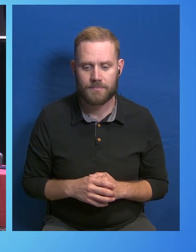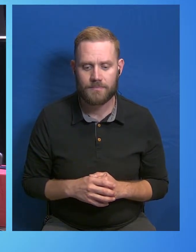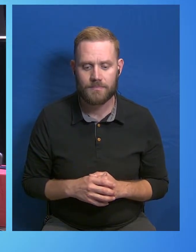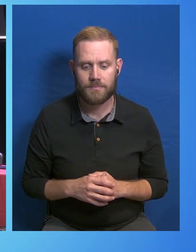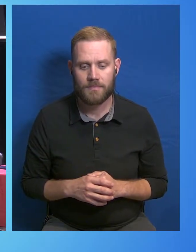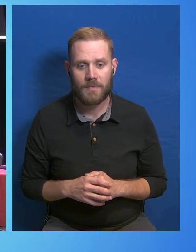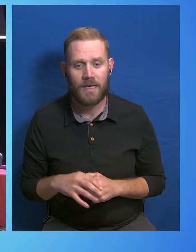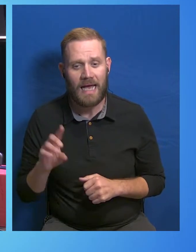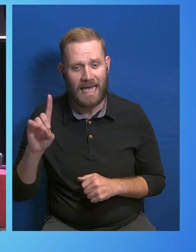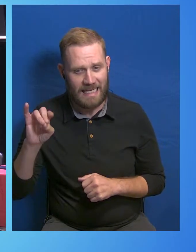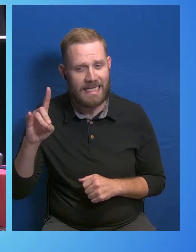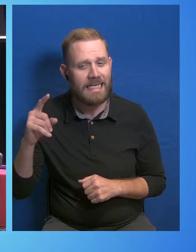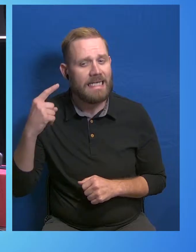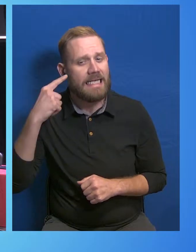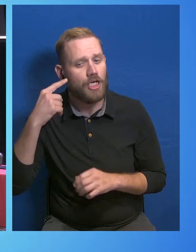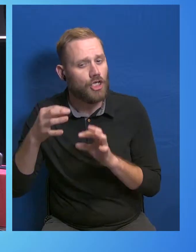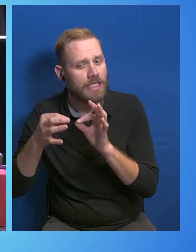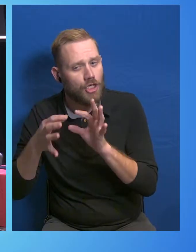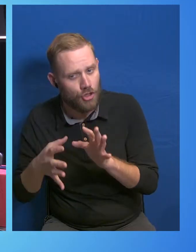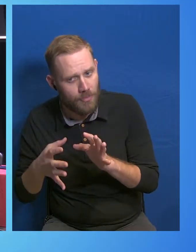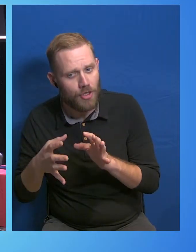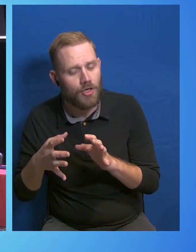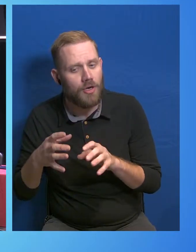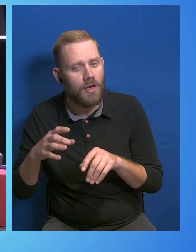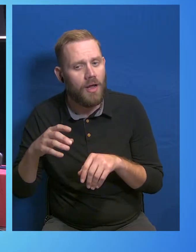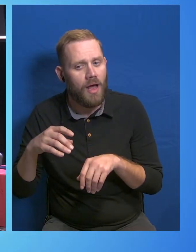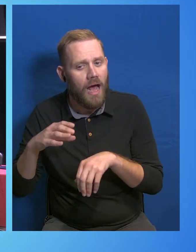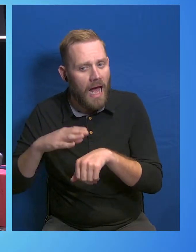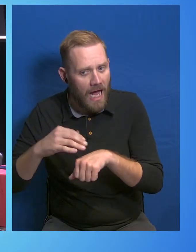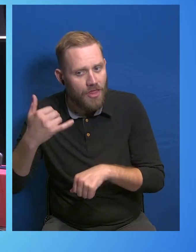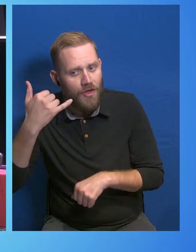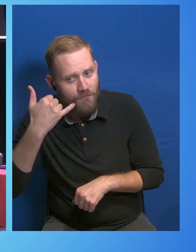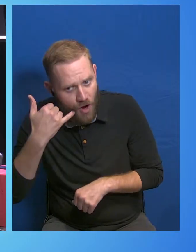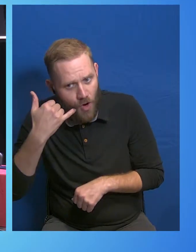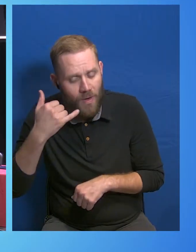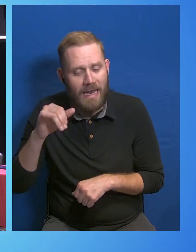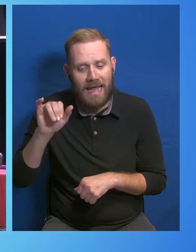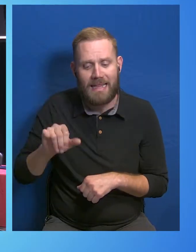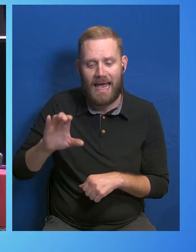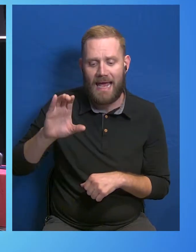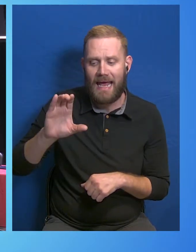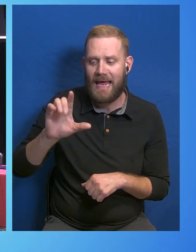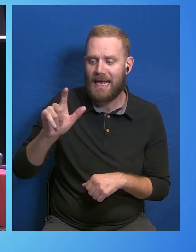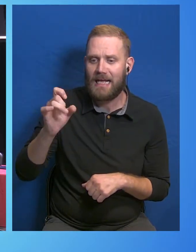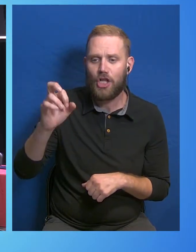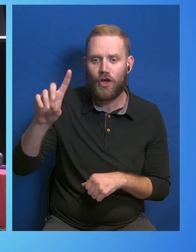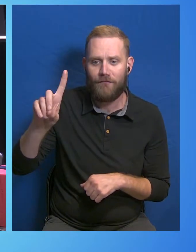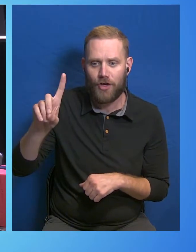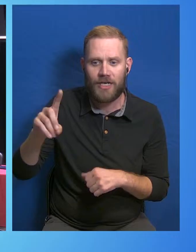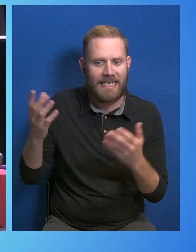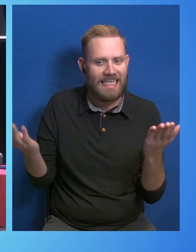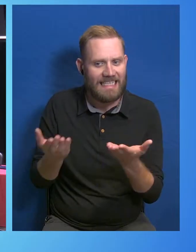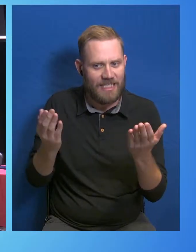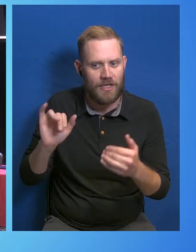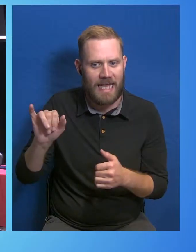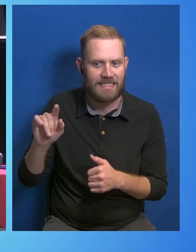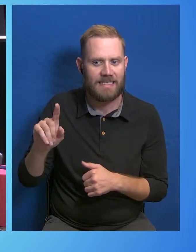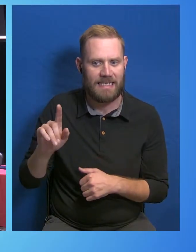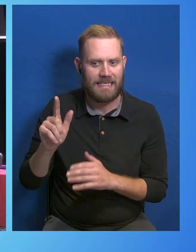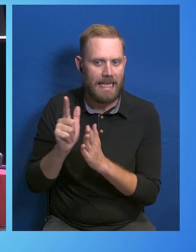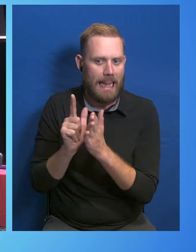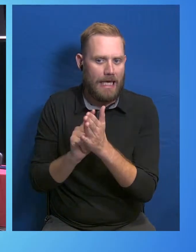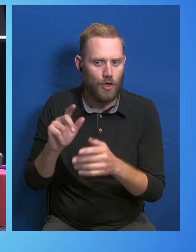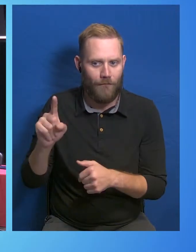I did hear the interpreter on the phone say that that Clifford was present. That's his legal first name, I do believe. He actually does go by